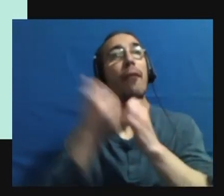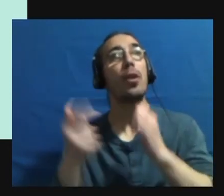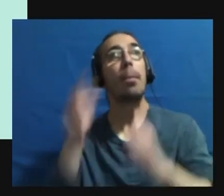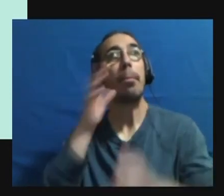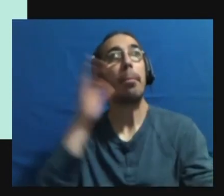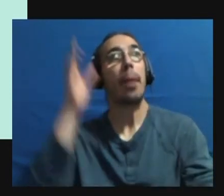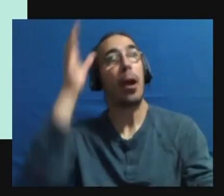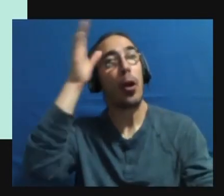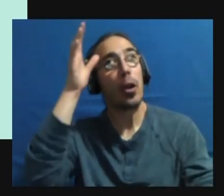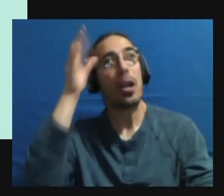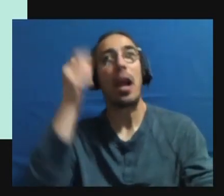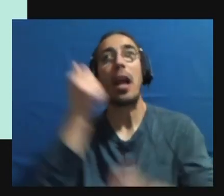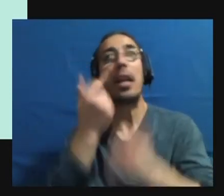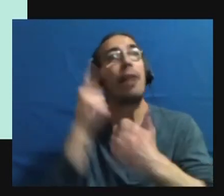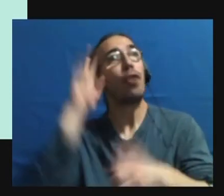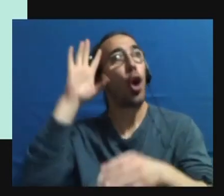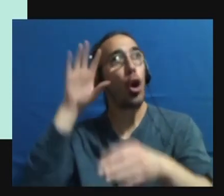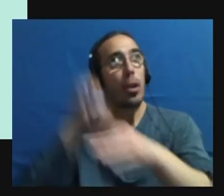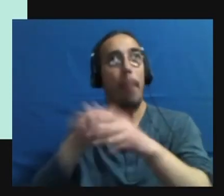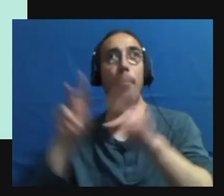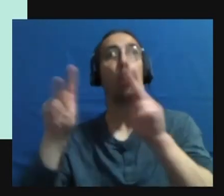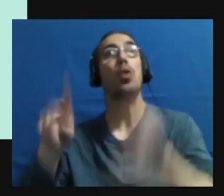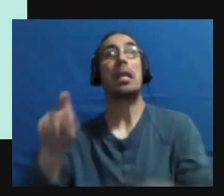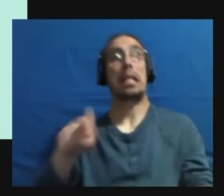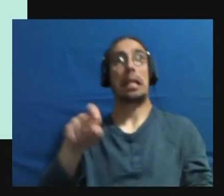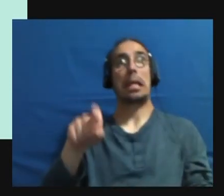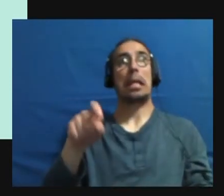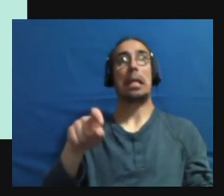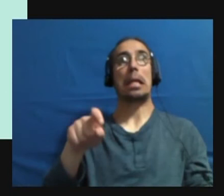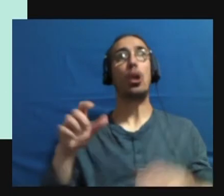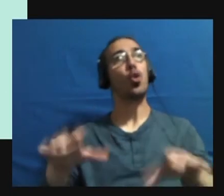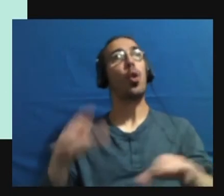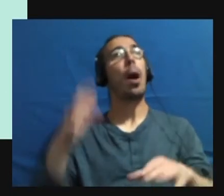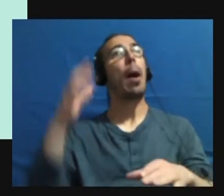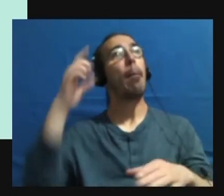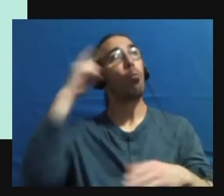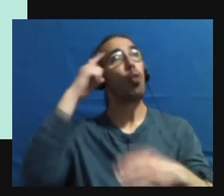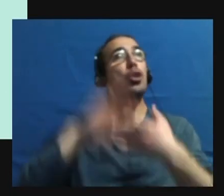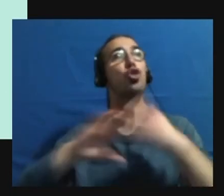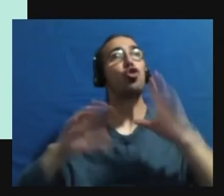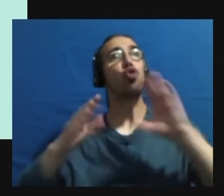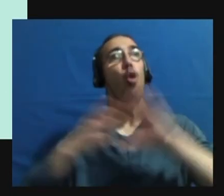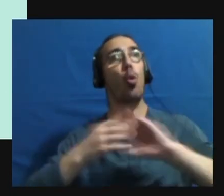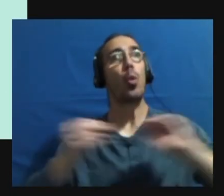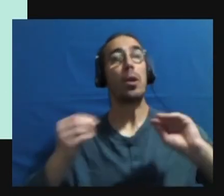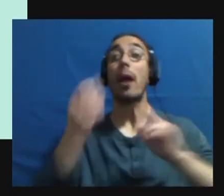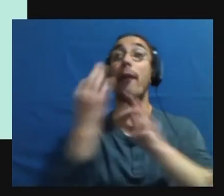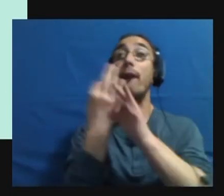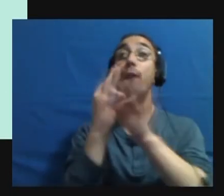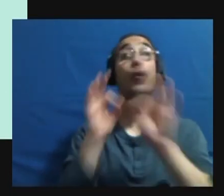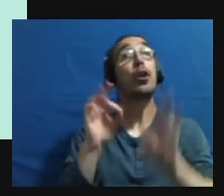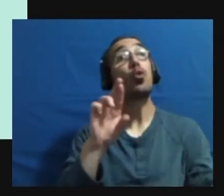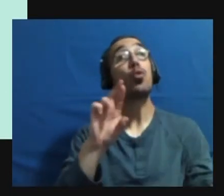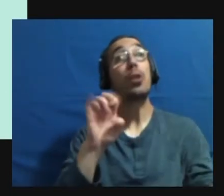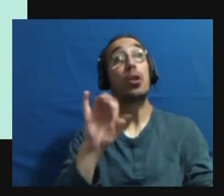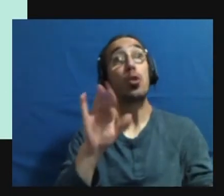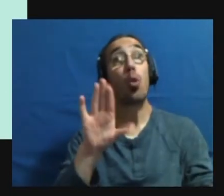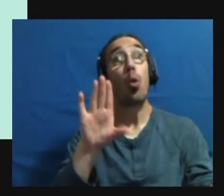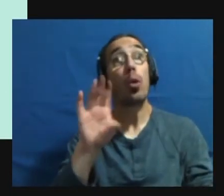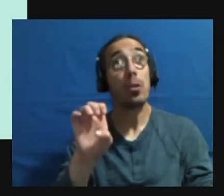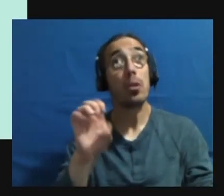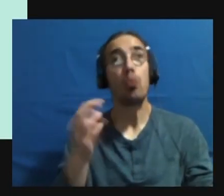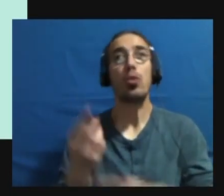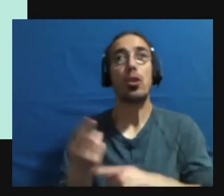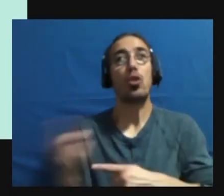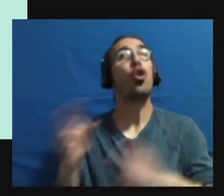every autistic person needs to do a brain story. It's a free resource. Everything on our website is free, and there are no